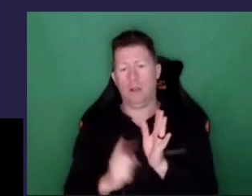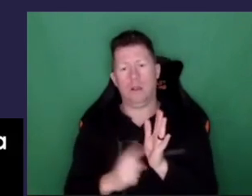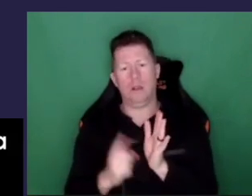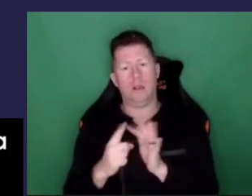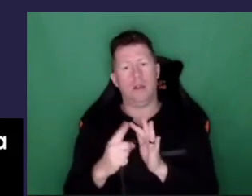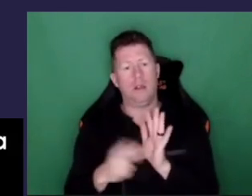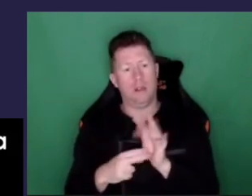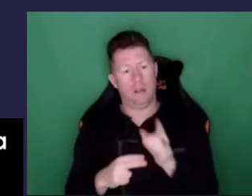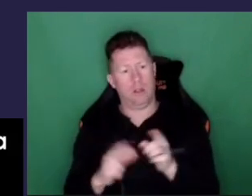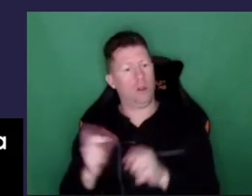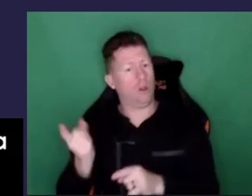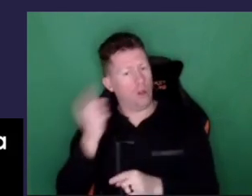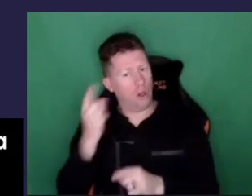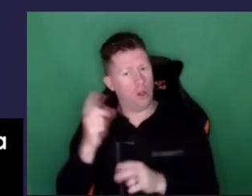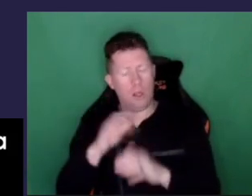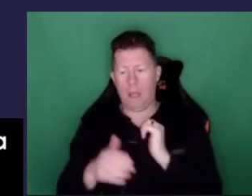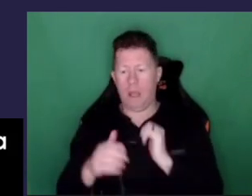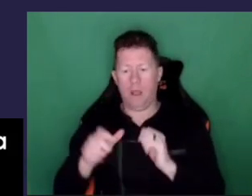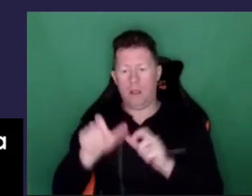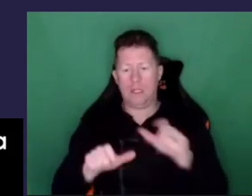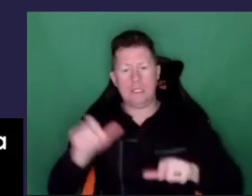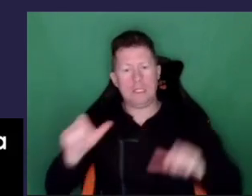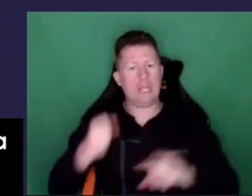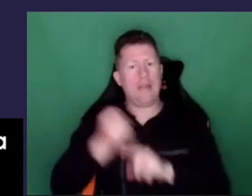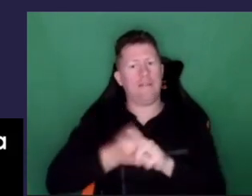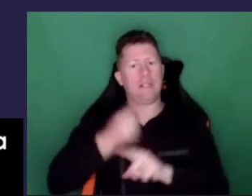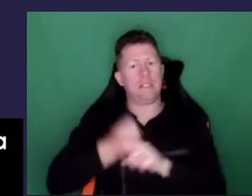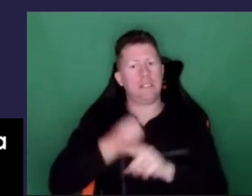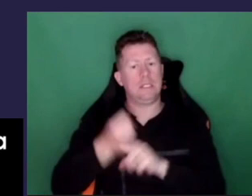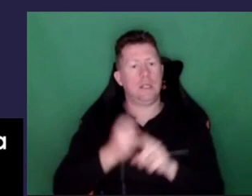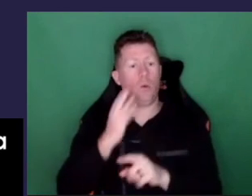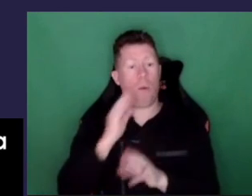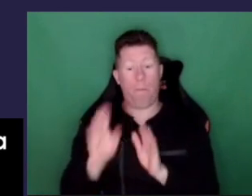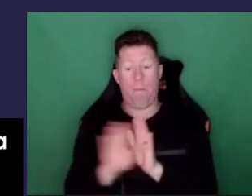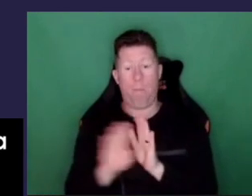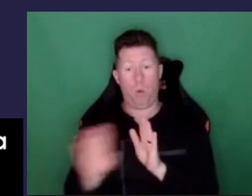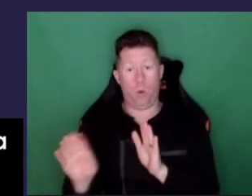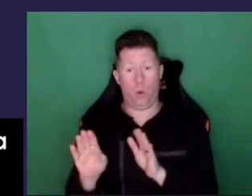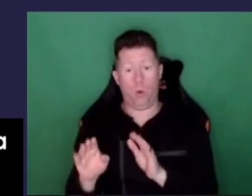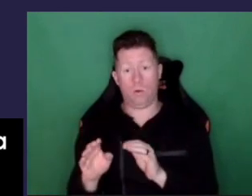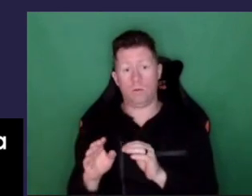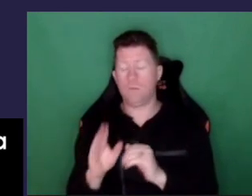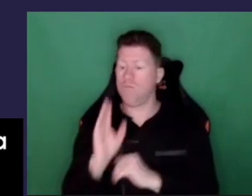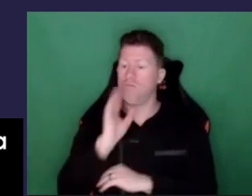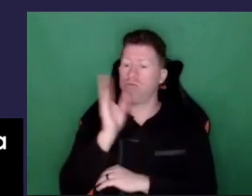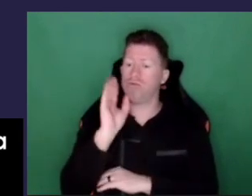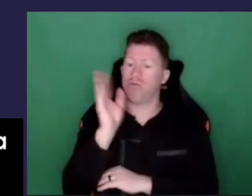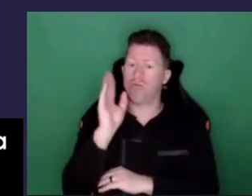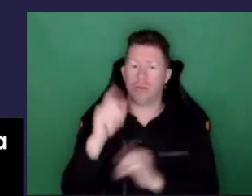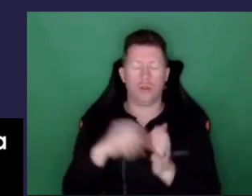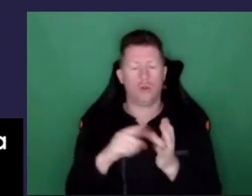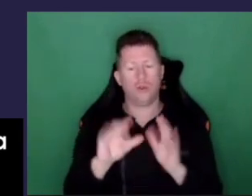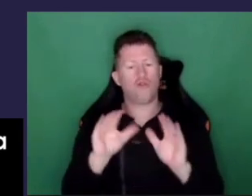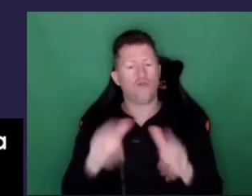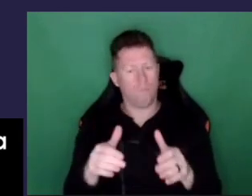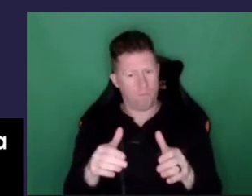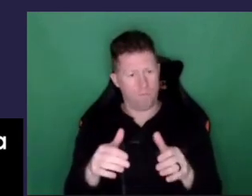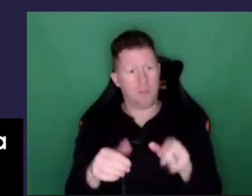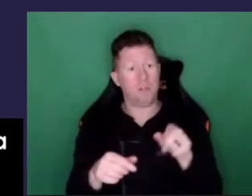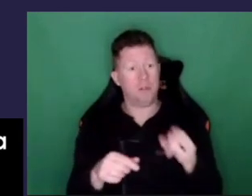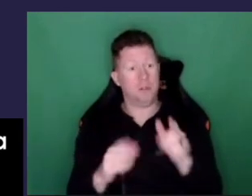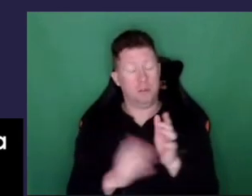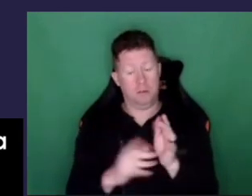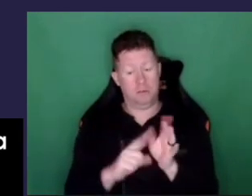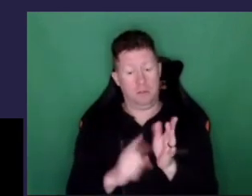heard about citizen advocacy when a board member went and made a presentation to a civic group. She expressed